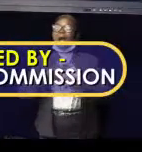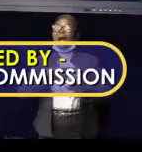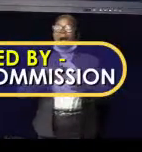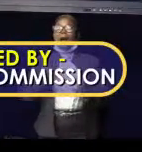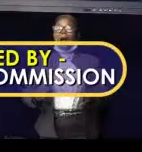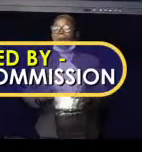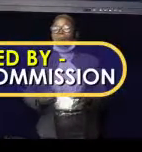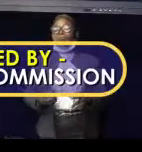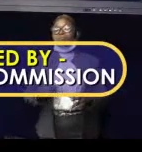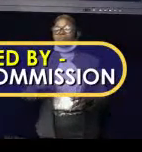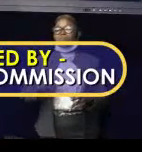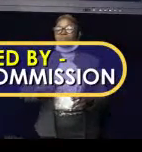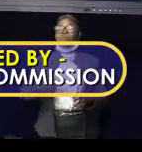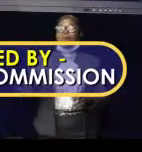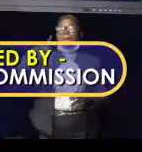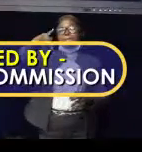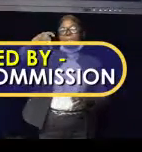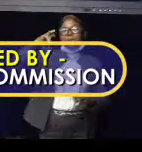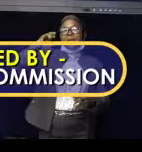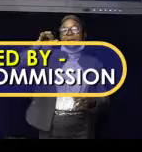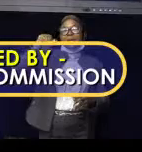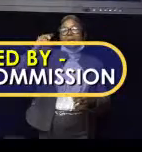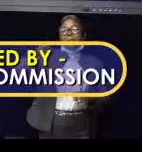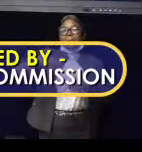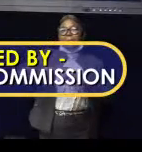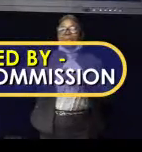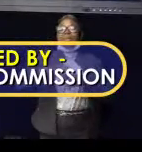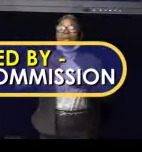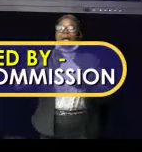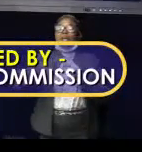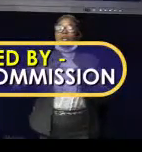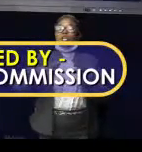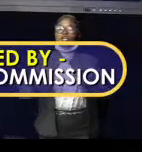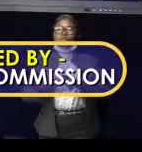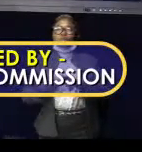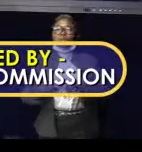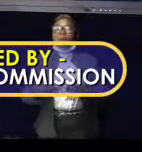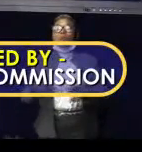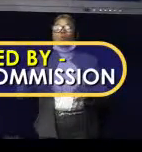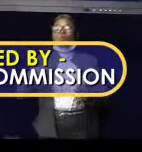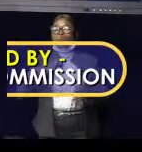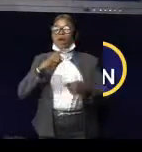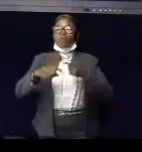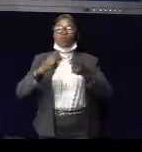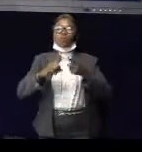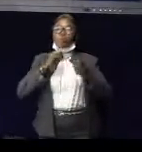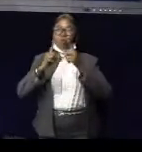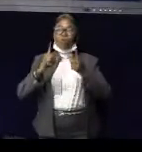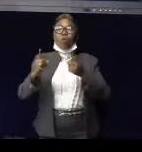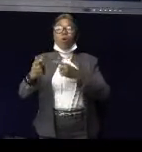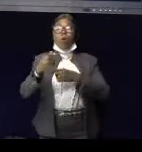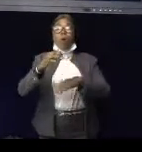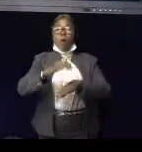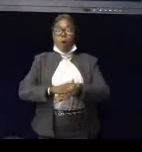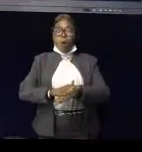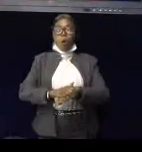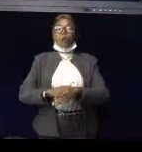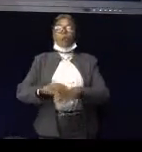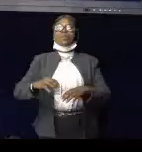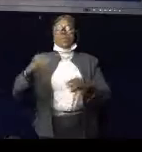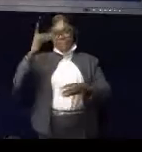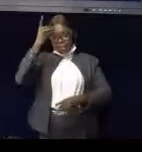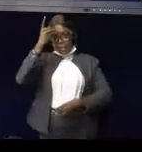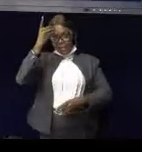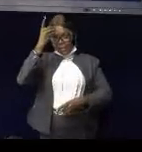look at another topic, and that is sexually transmitted diseases, STD. That's the topic